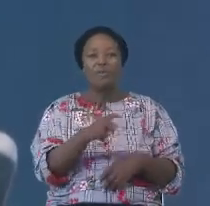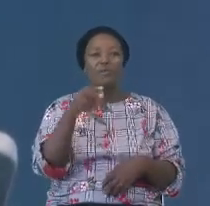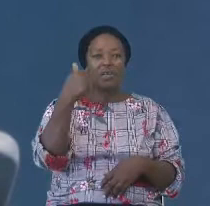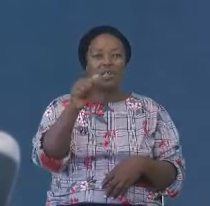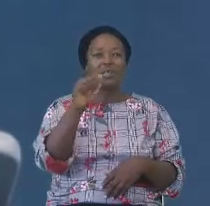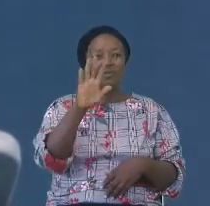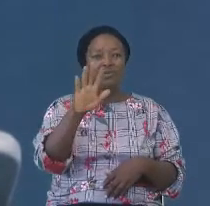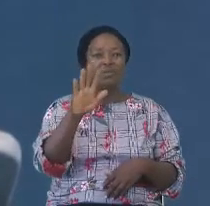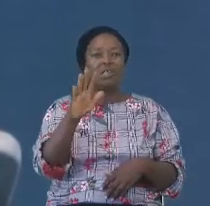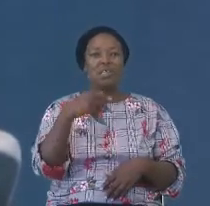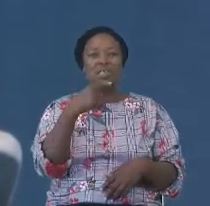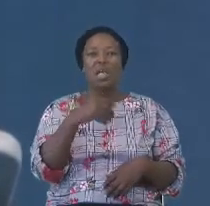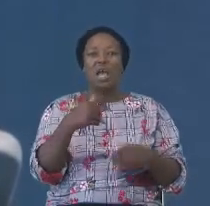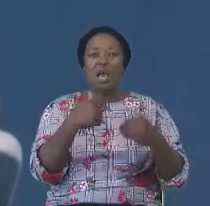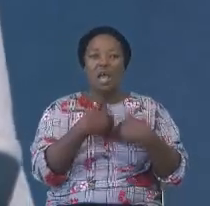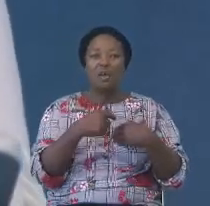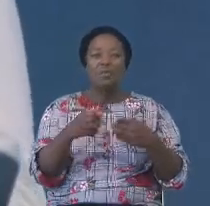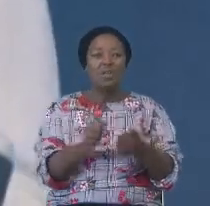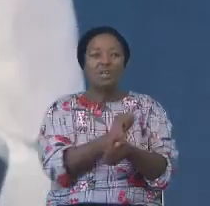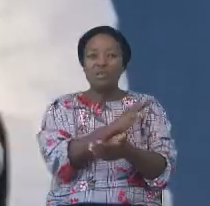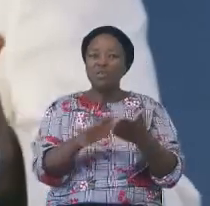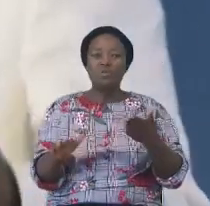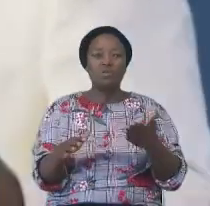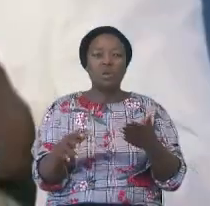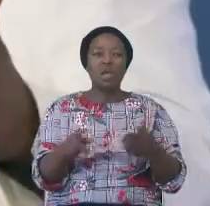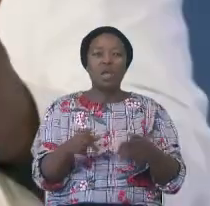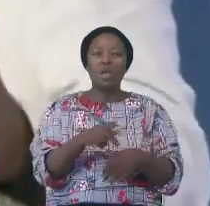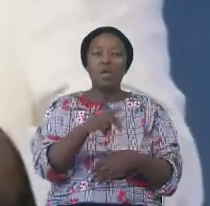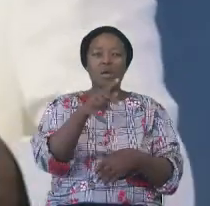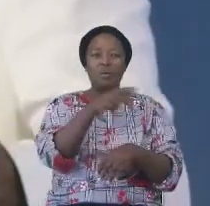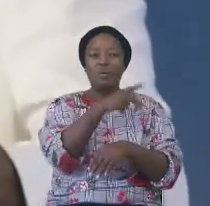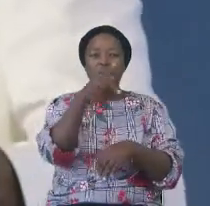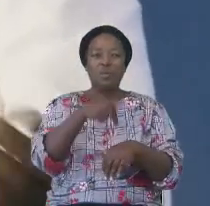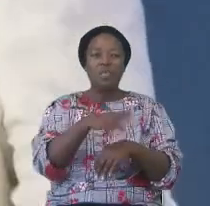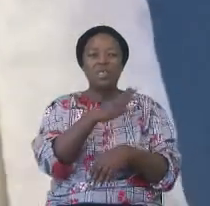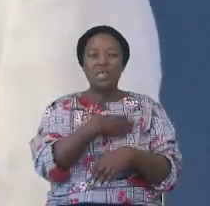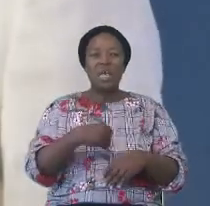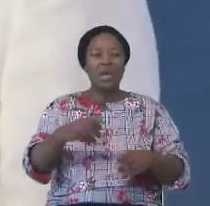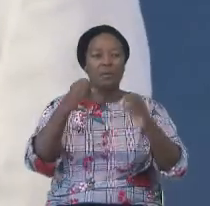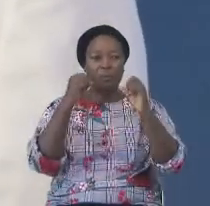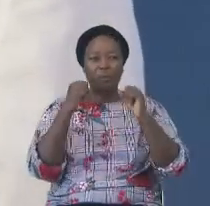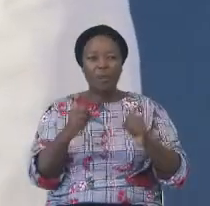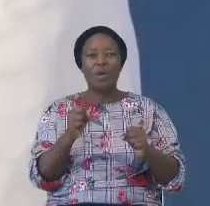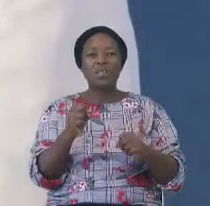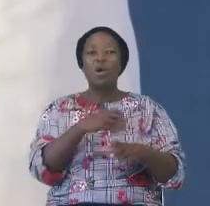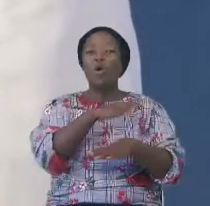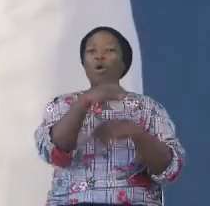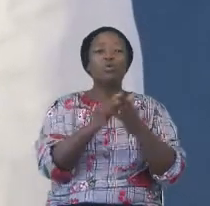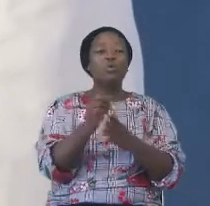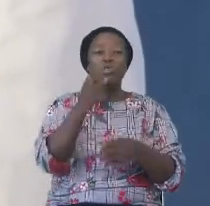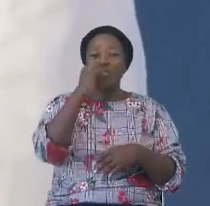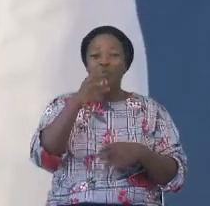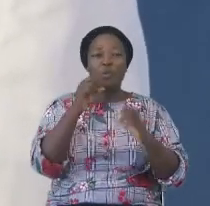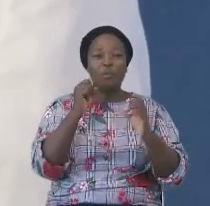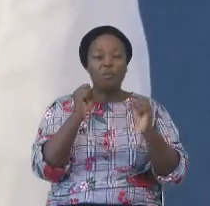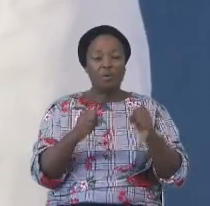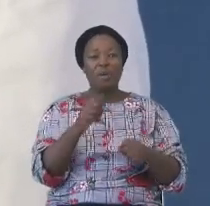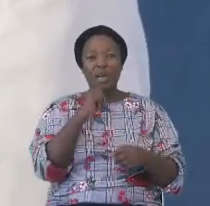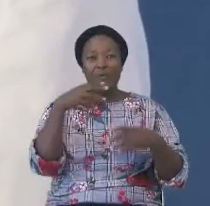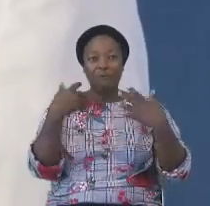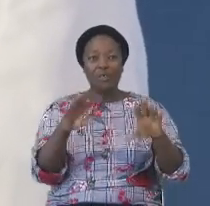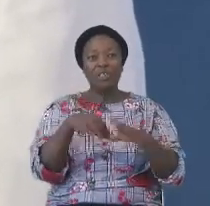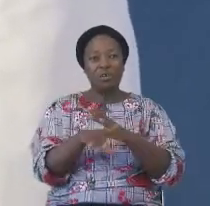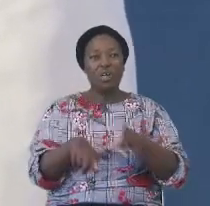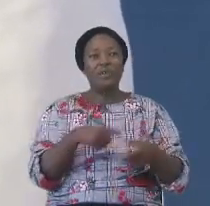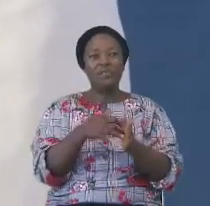And then in verse 15, it says, and having spoiled principalities and powers, all